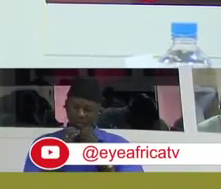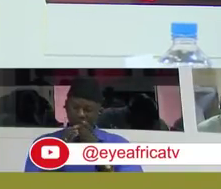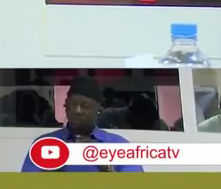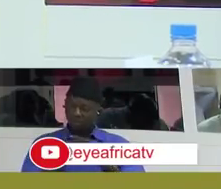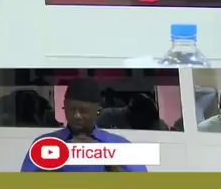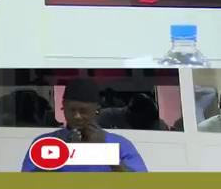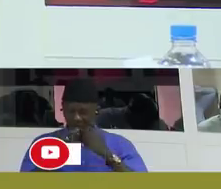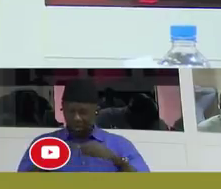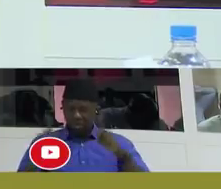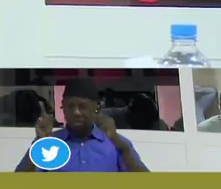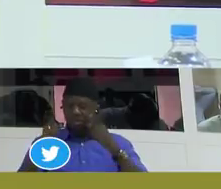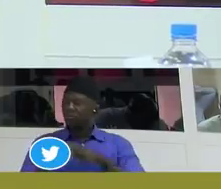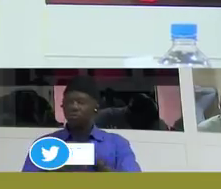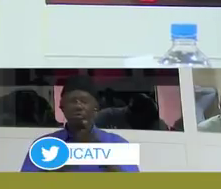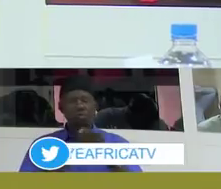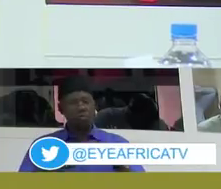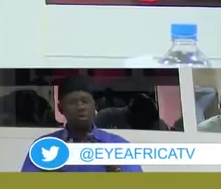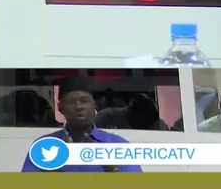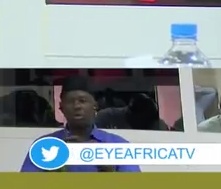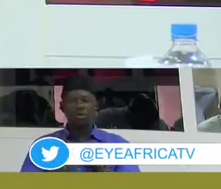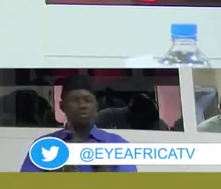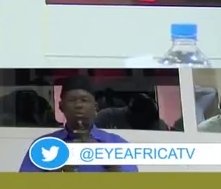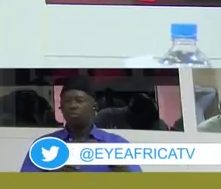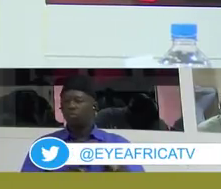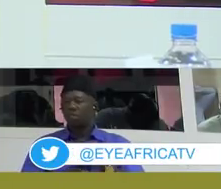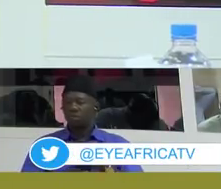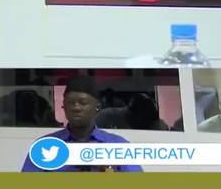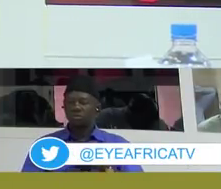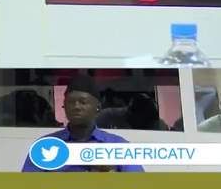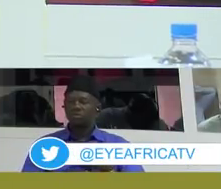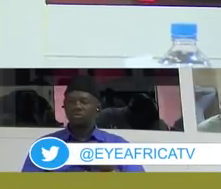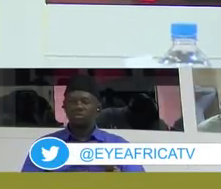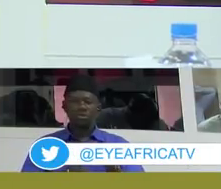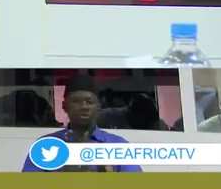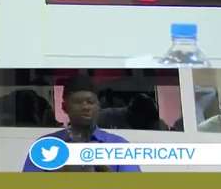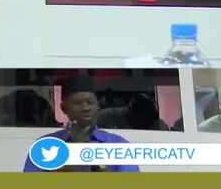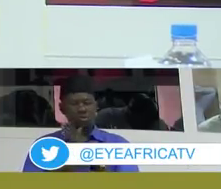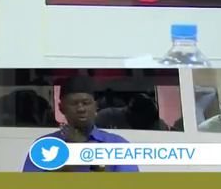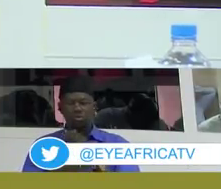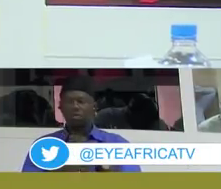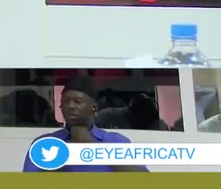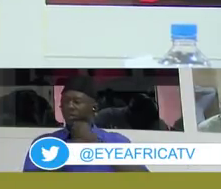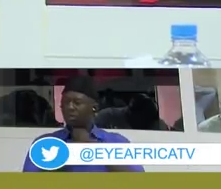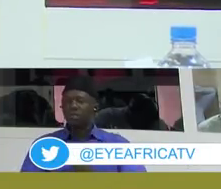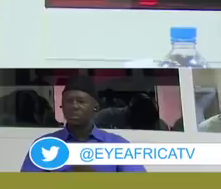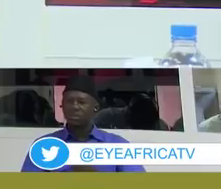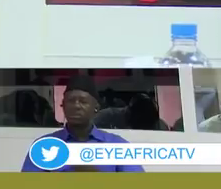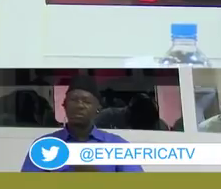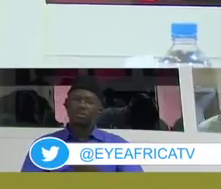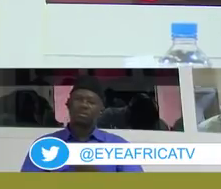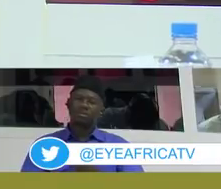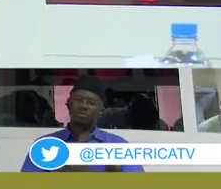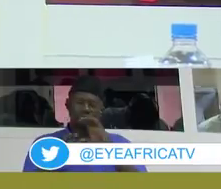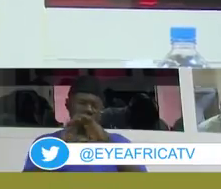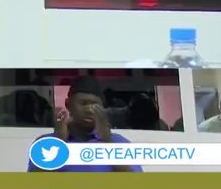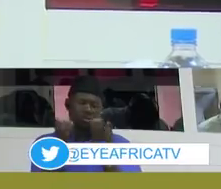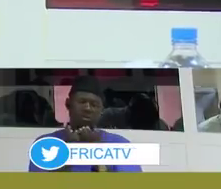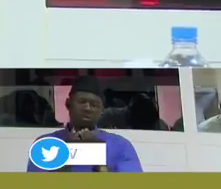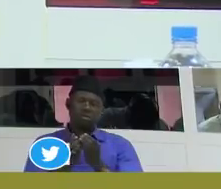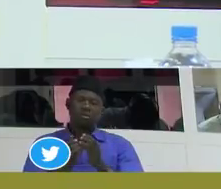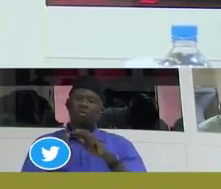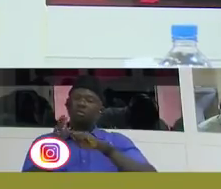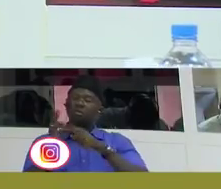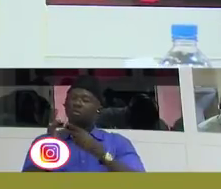intended to affect Christian worship. So Christians are free to worship throughout the